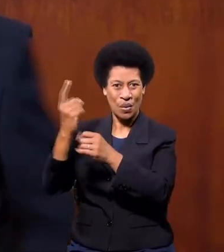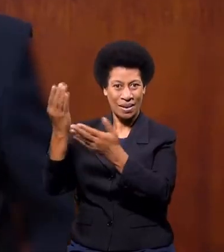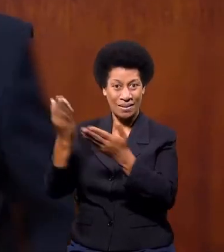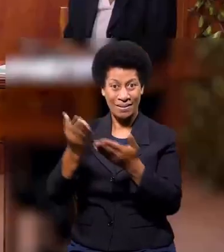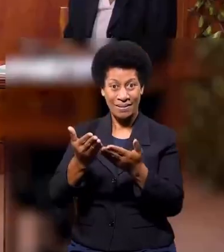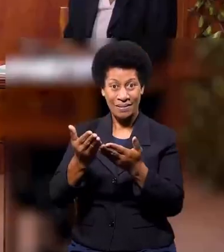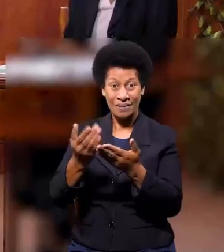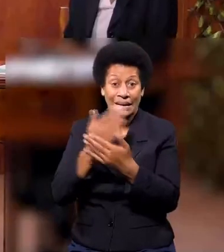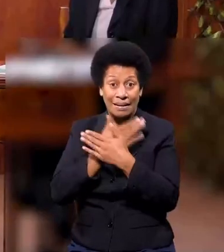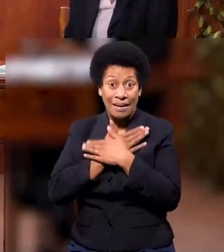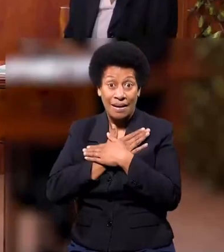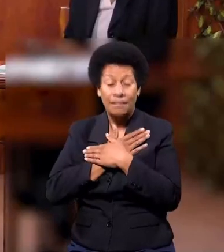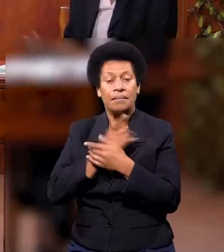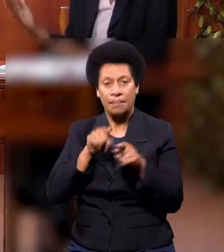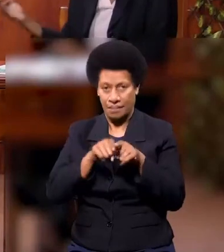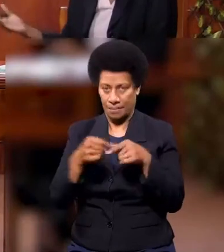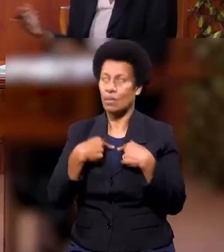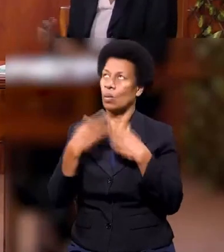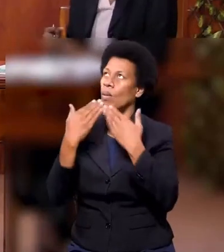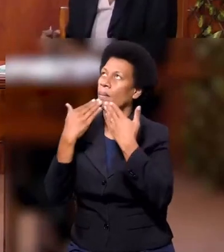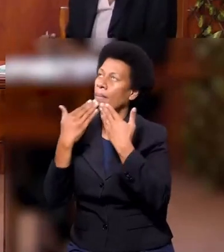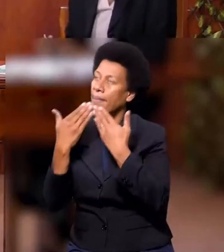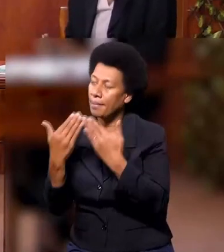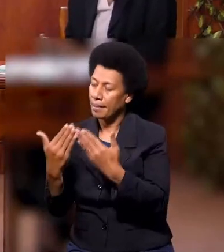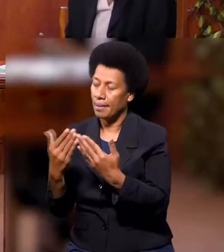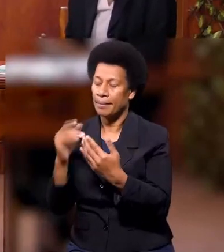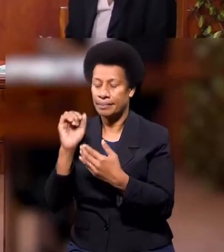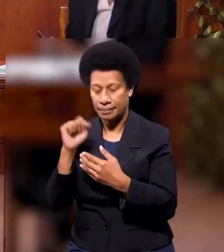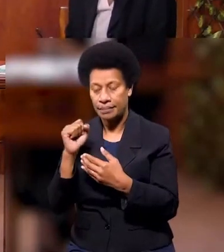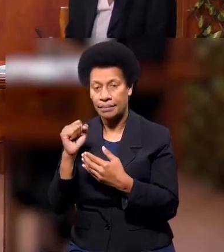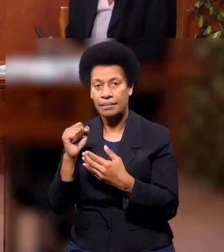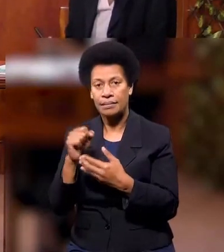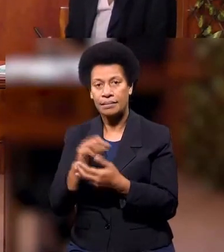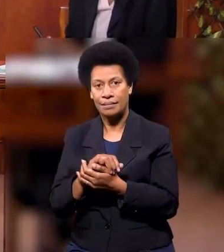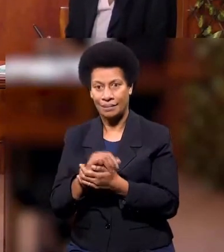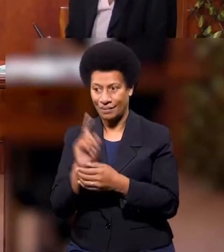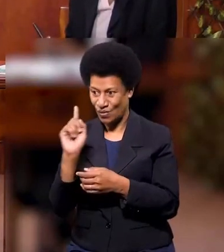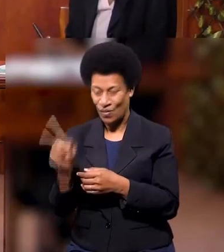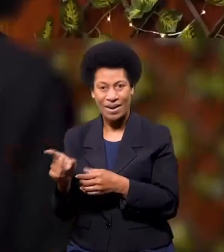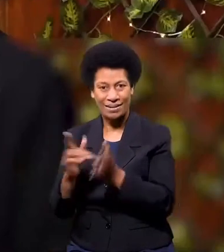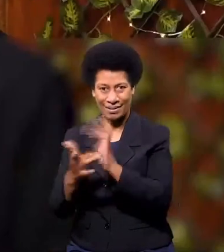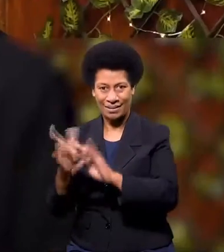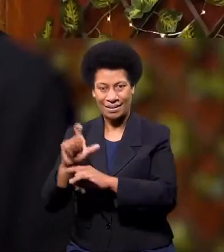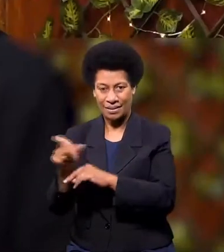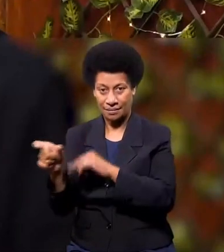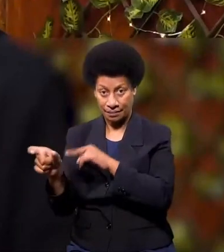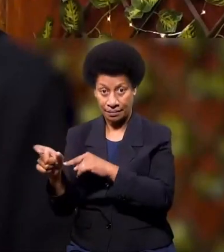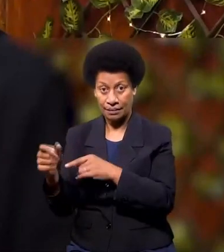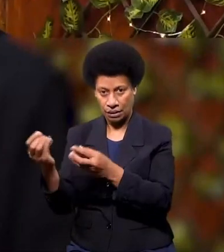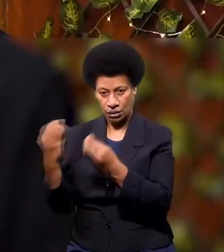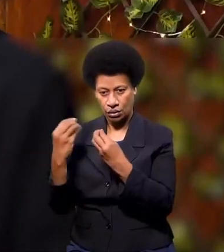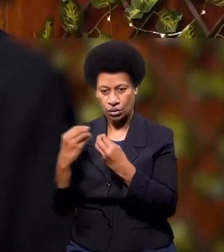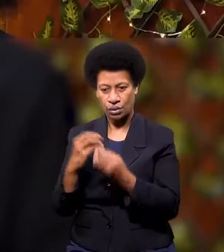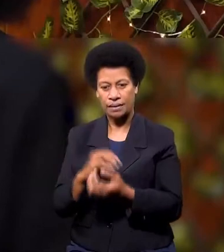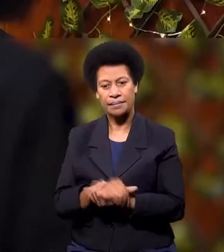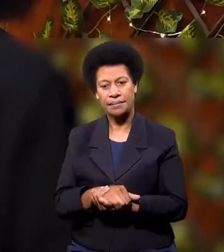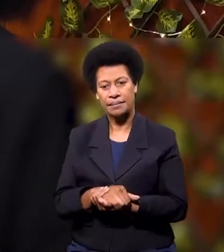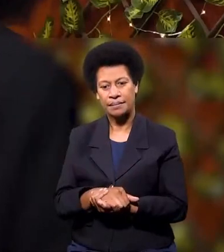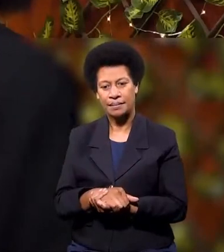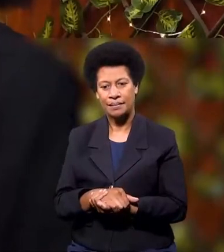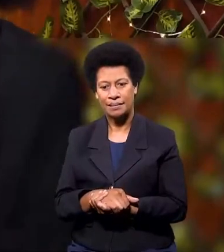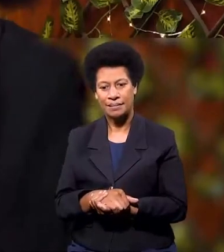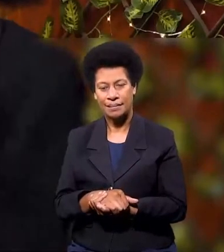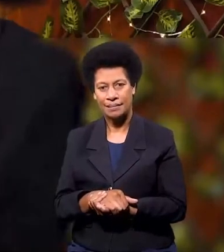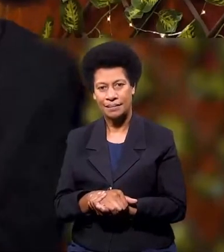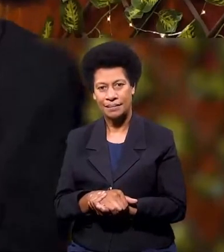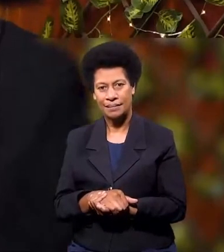God's commandments. That is reflected in the teaching of Jesus. Okay? Amen. Thank you, Maria. That is the essence of love. Love